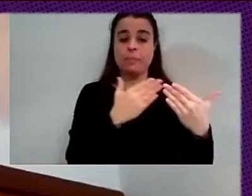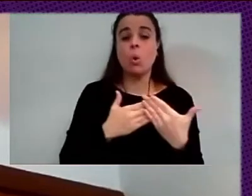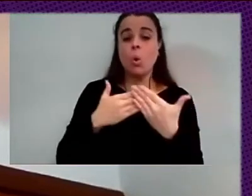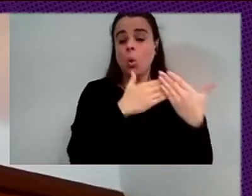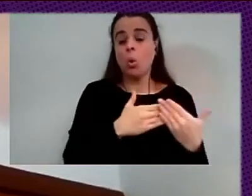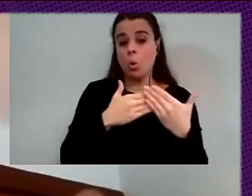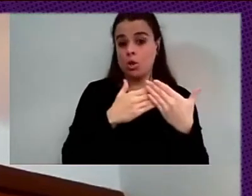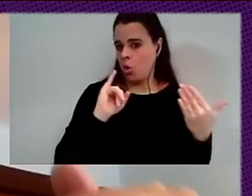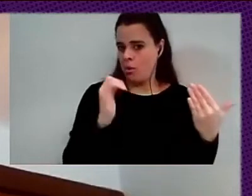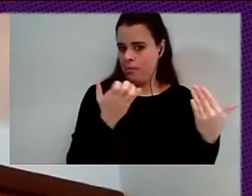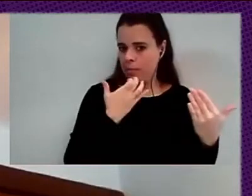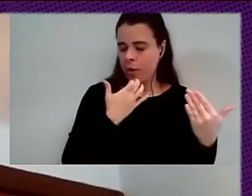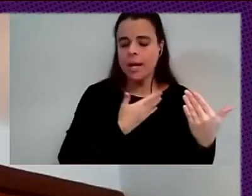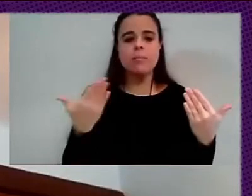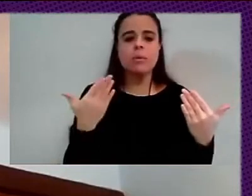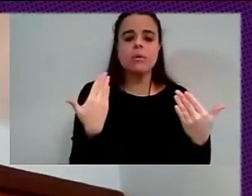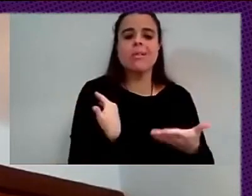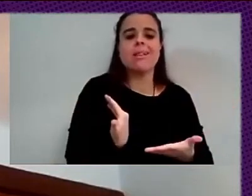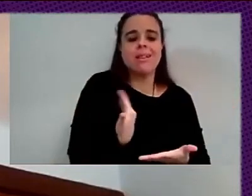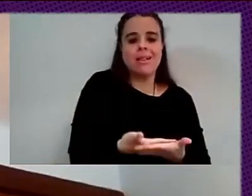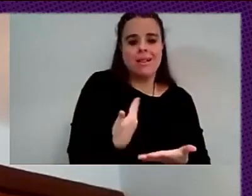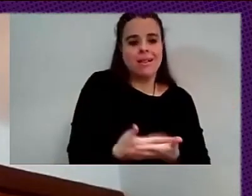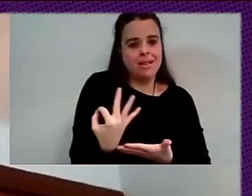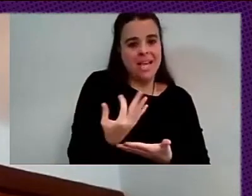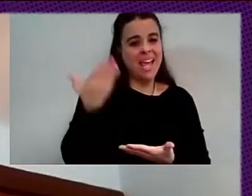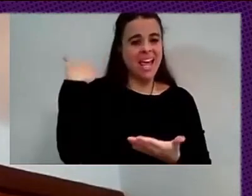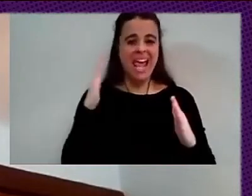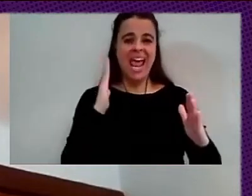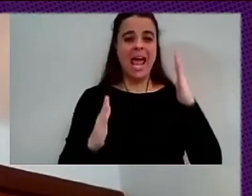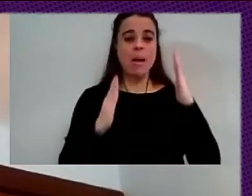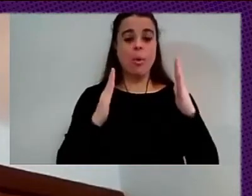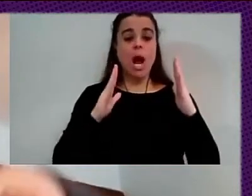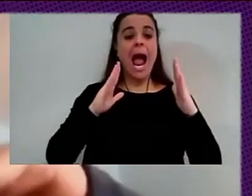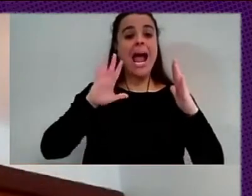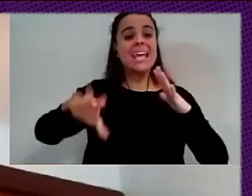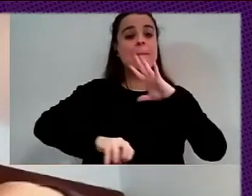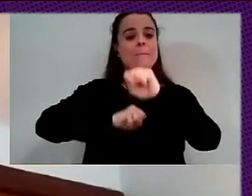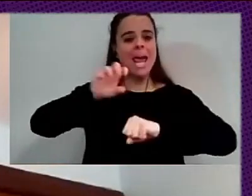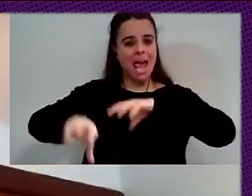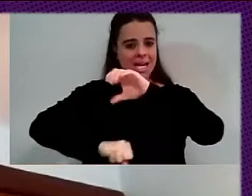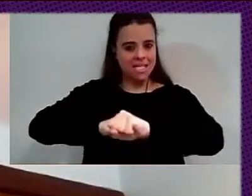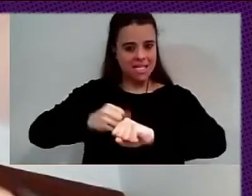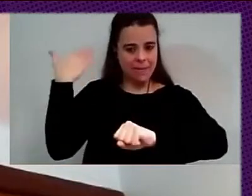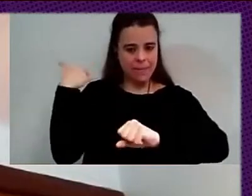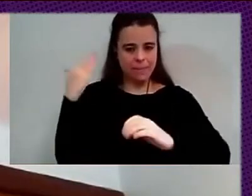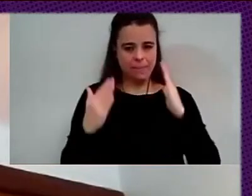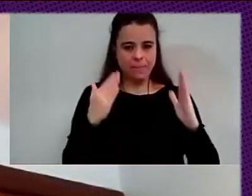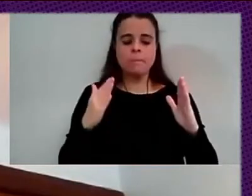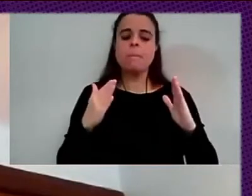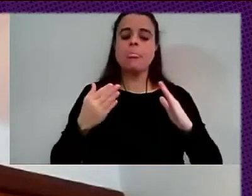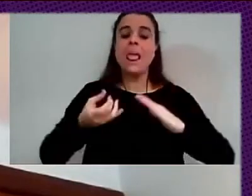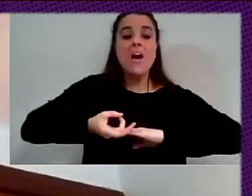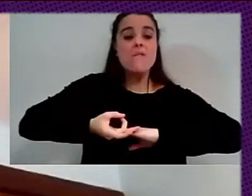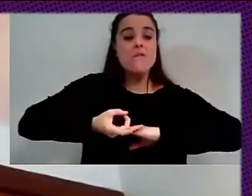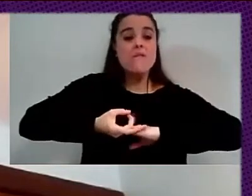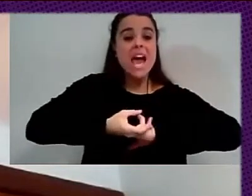an aerial viewpoint, once they were able to penetrate inside the country, they built